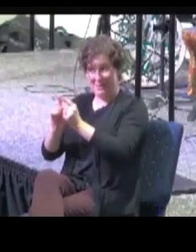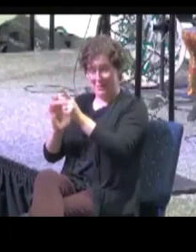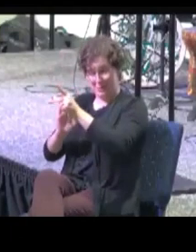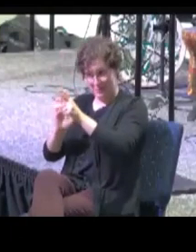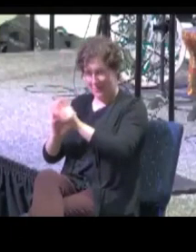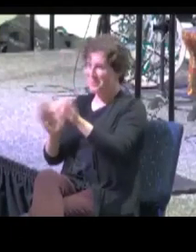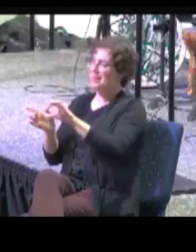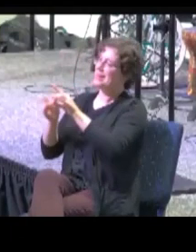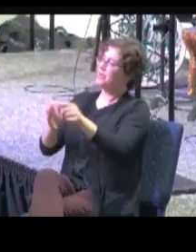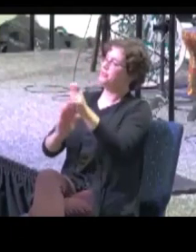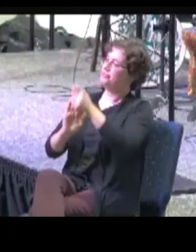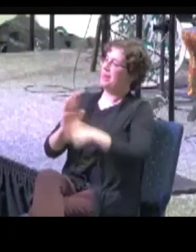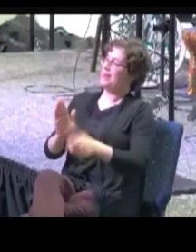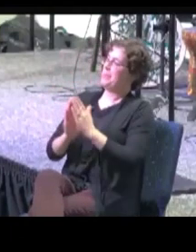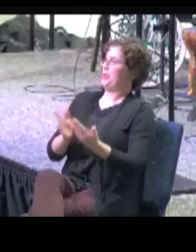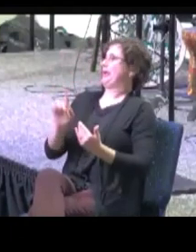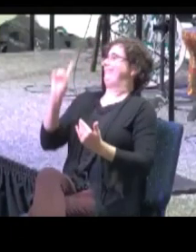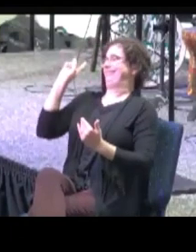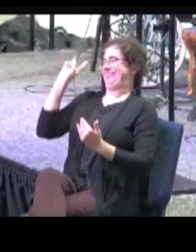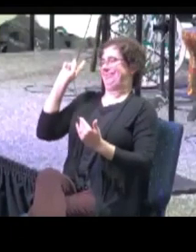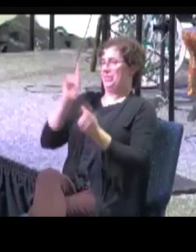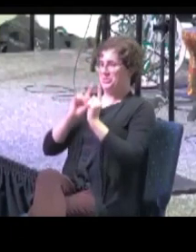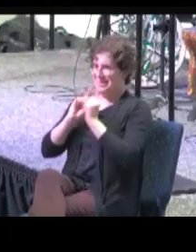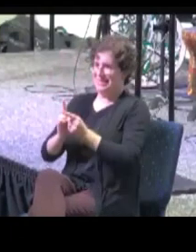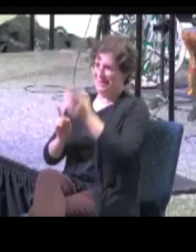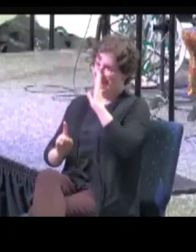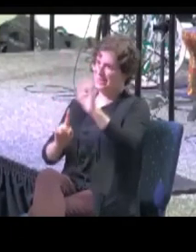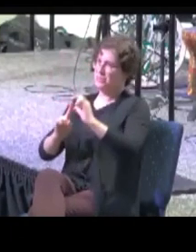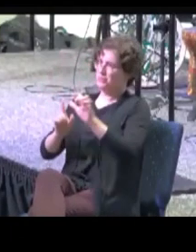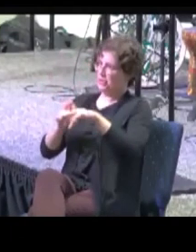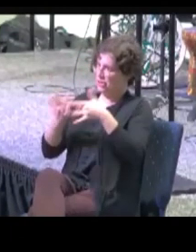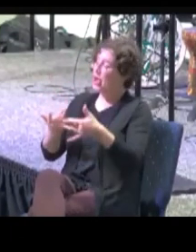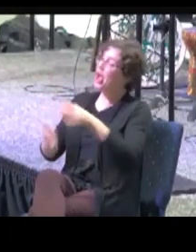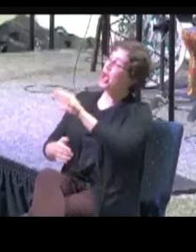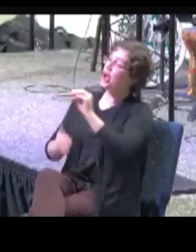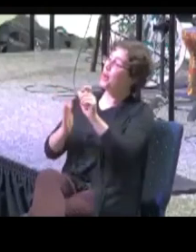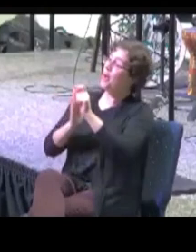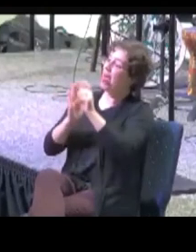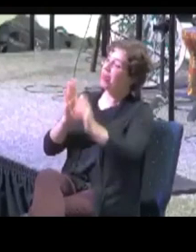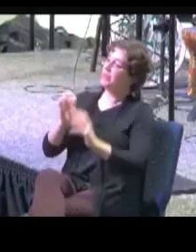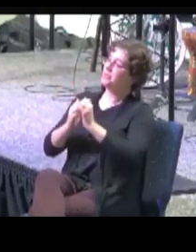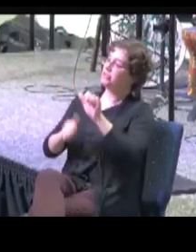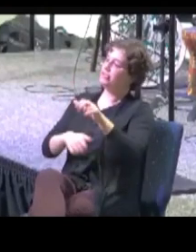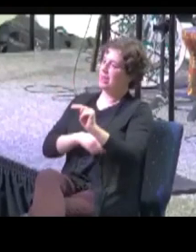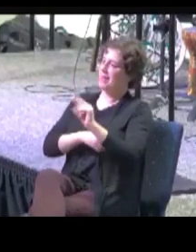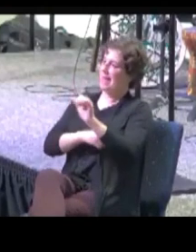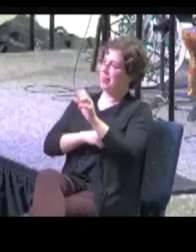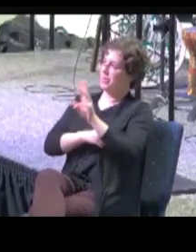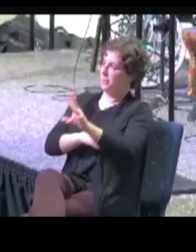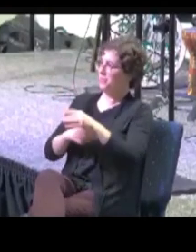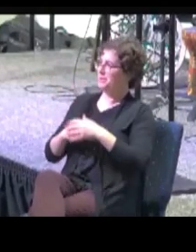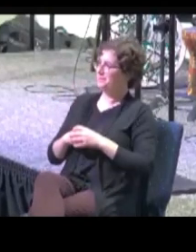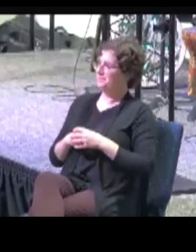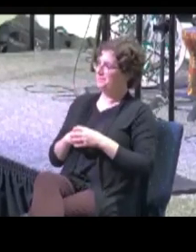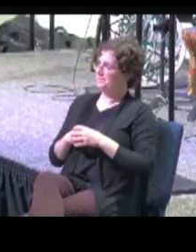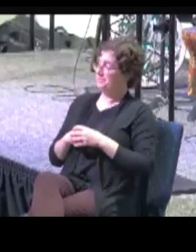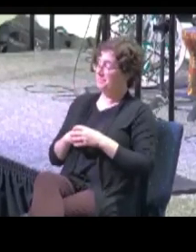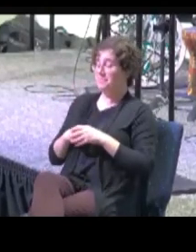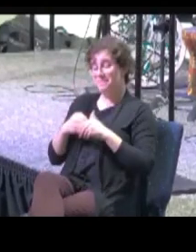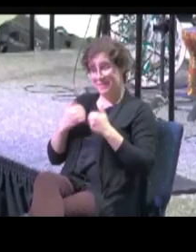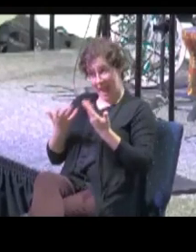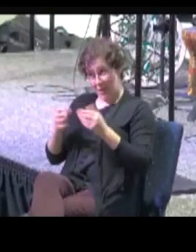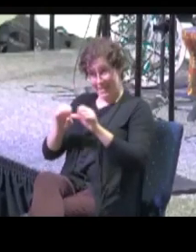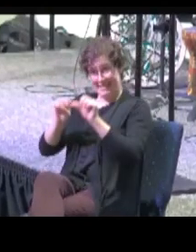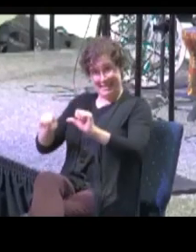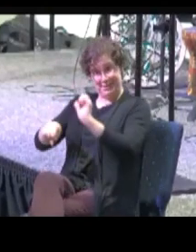book Translating the Word of God, co-authored with John Callow. And a system was